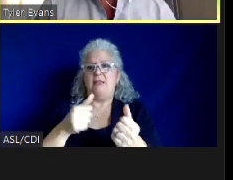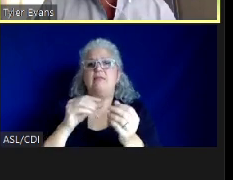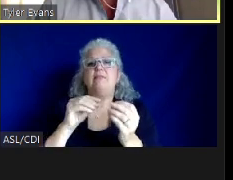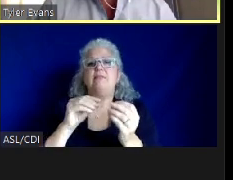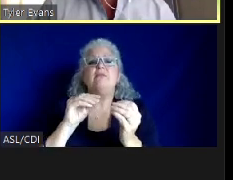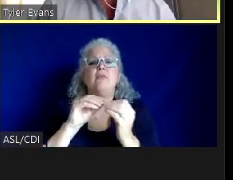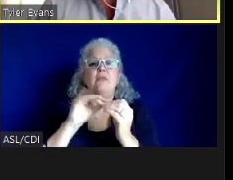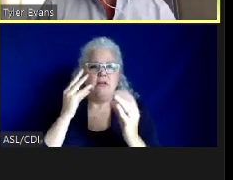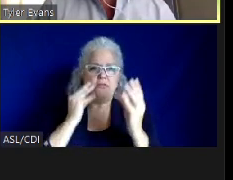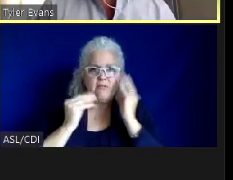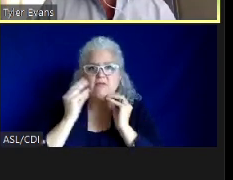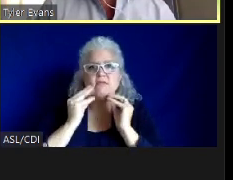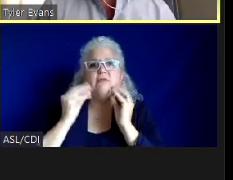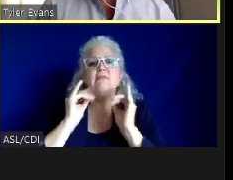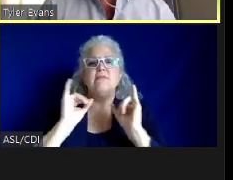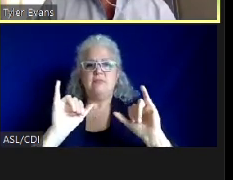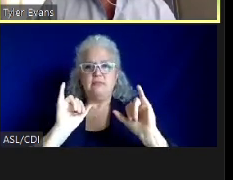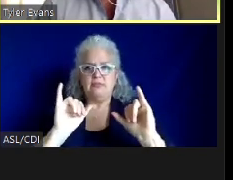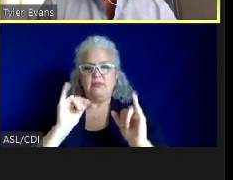bring attention to that. Next slide.